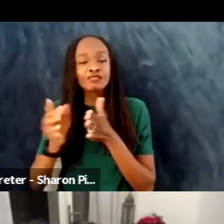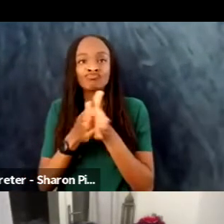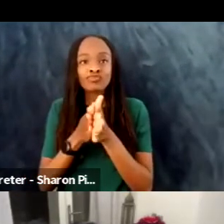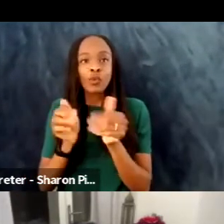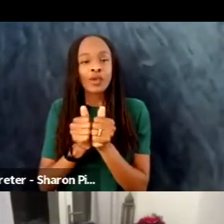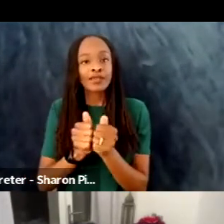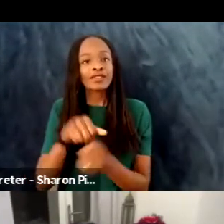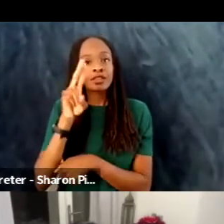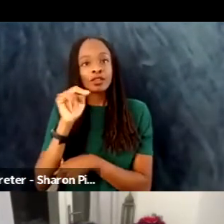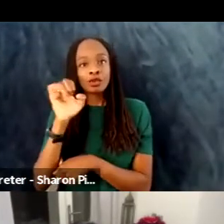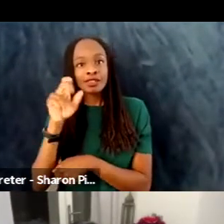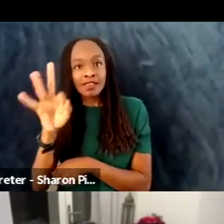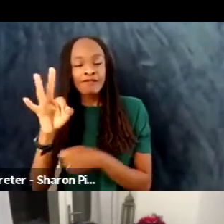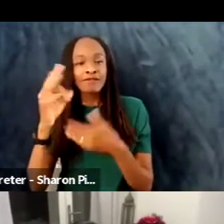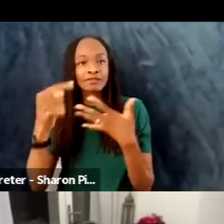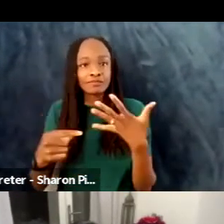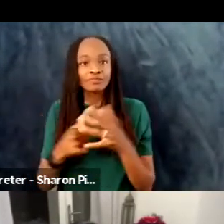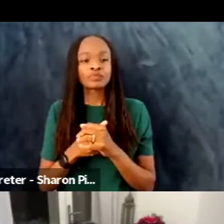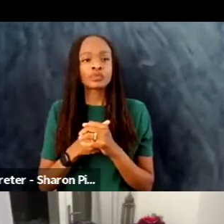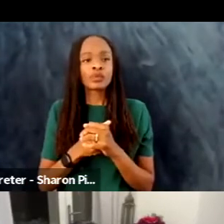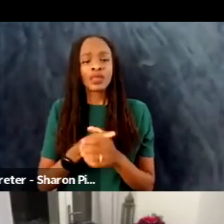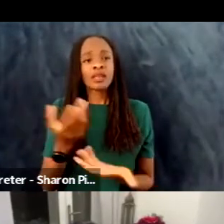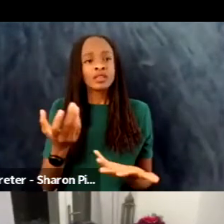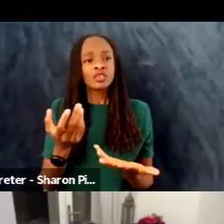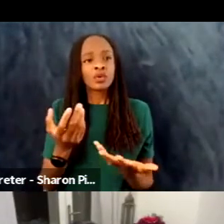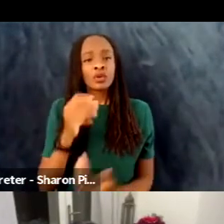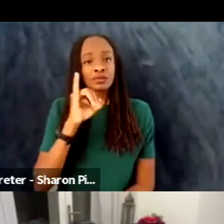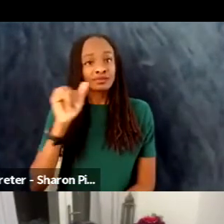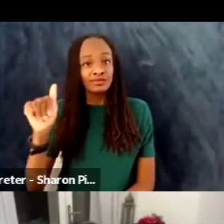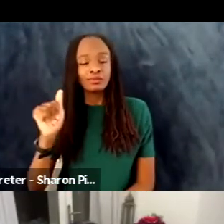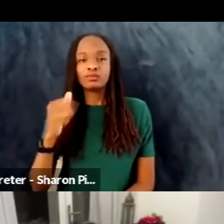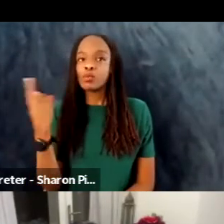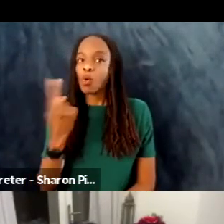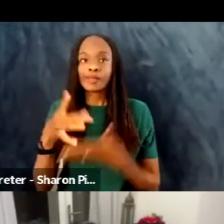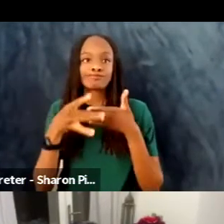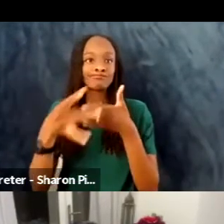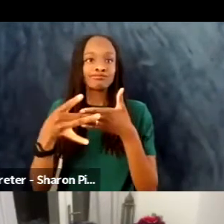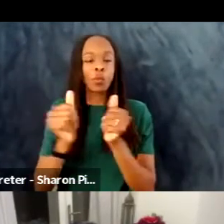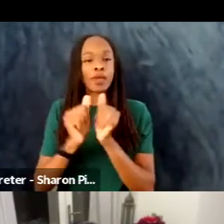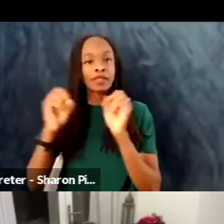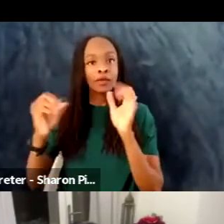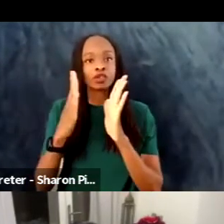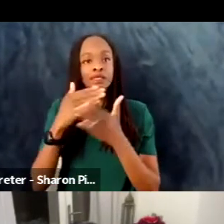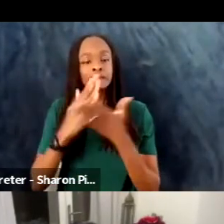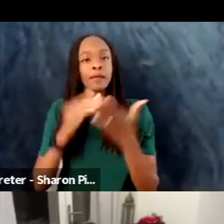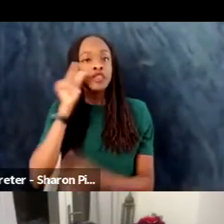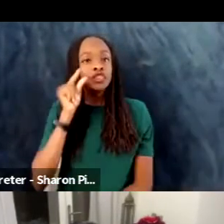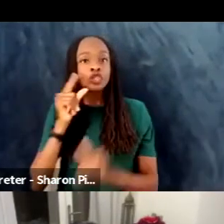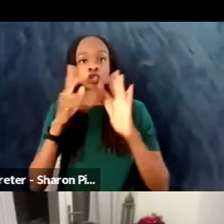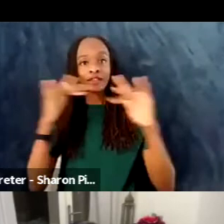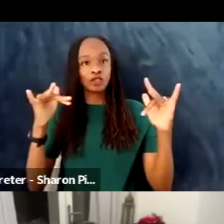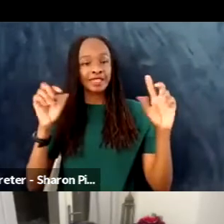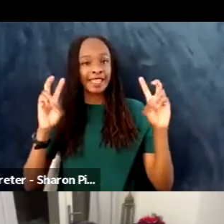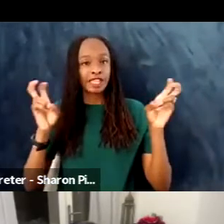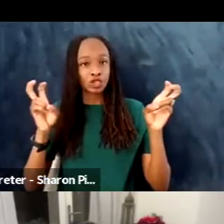UNICEF. You know, IAA has always been at the forefront of addressing some of the gender diversity